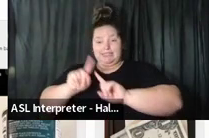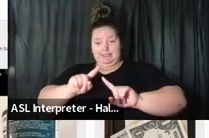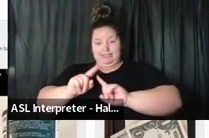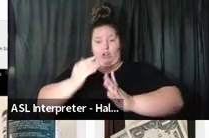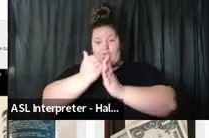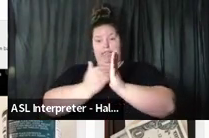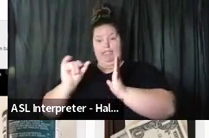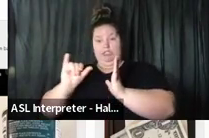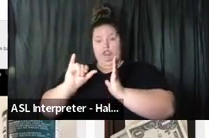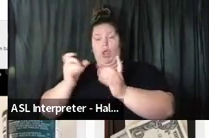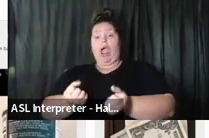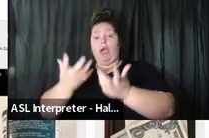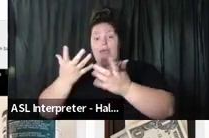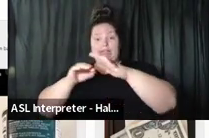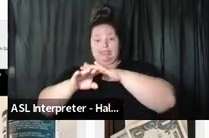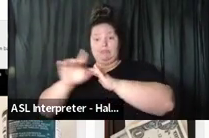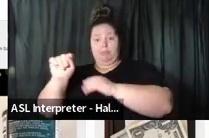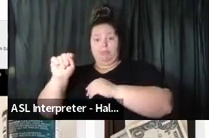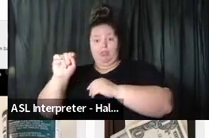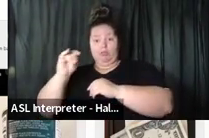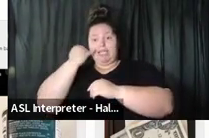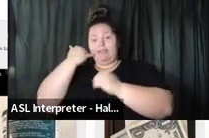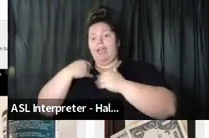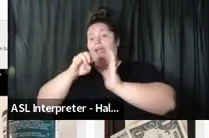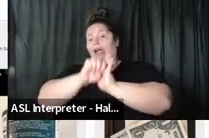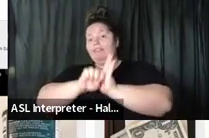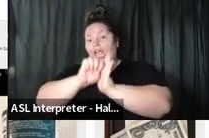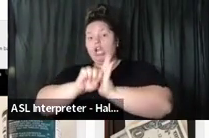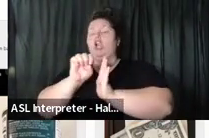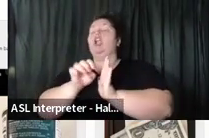like how many accessible bathrooms, if there's any elevators, and